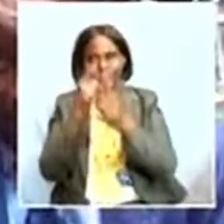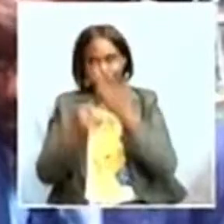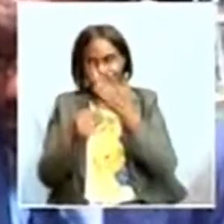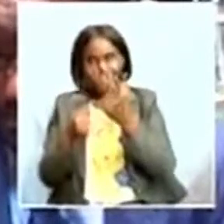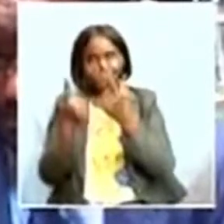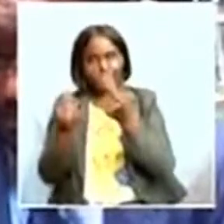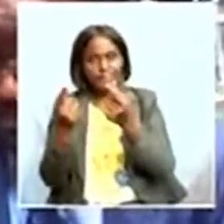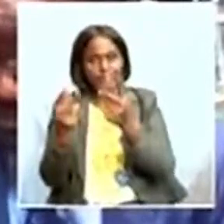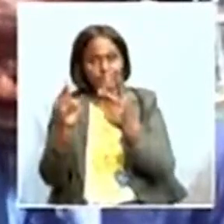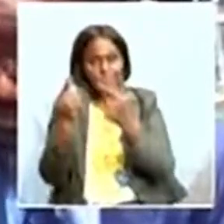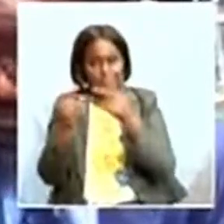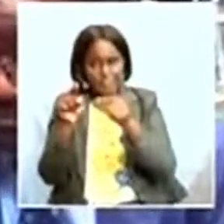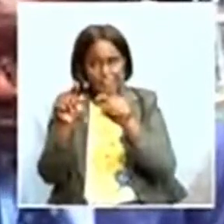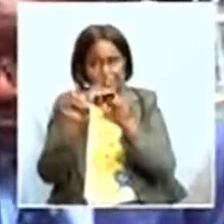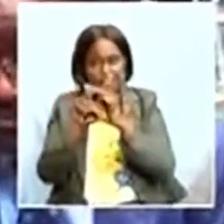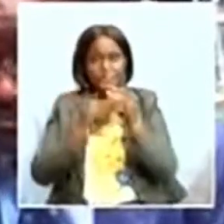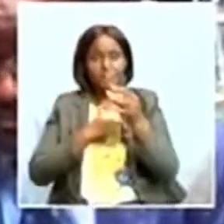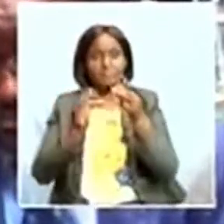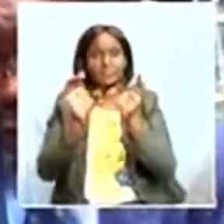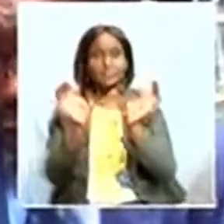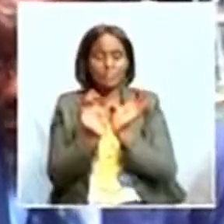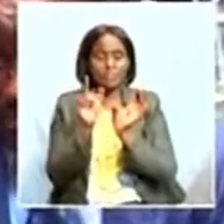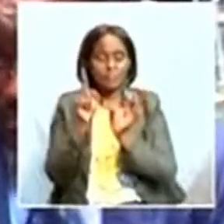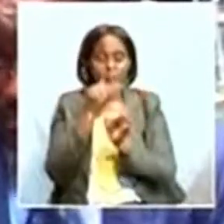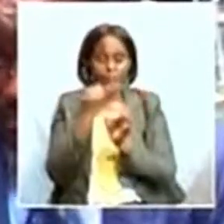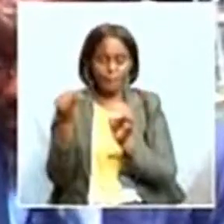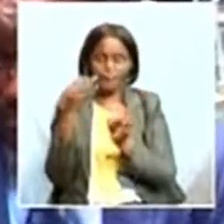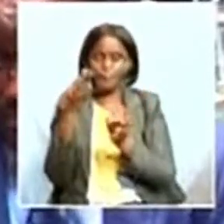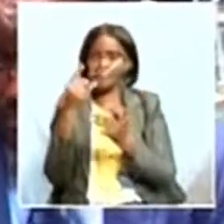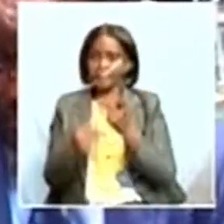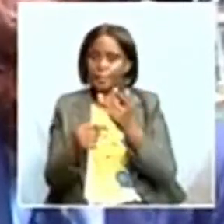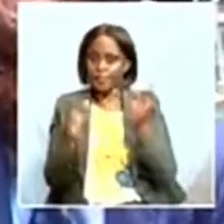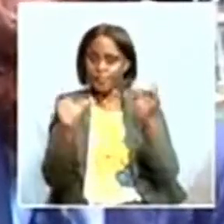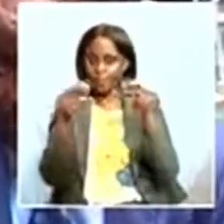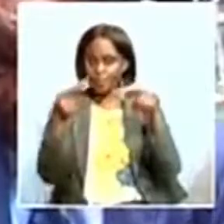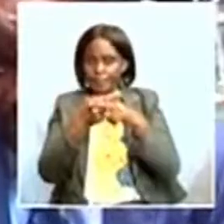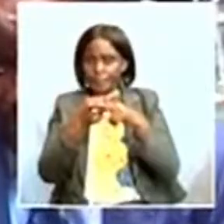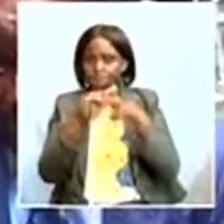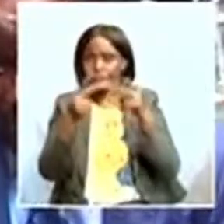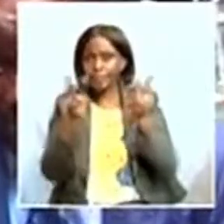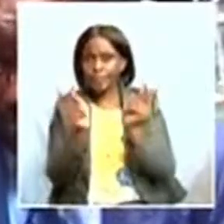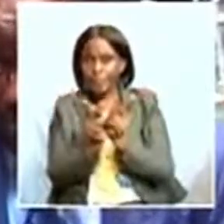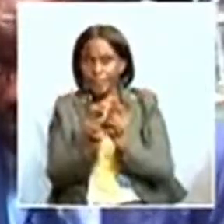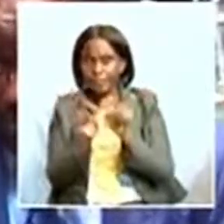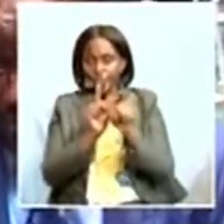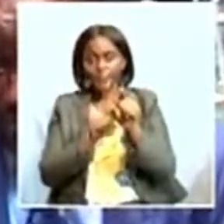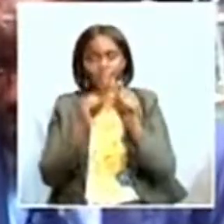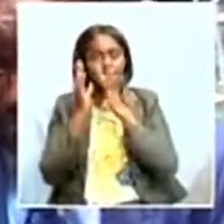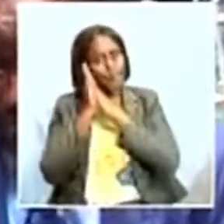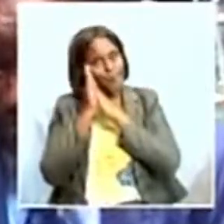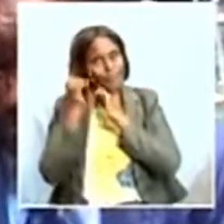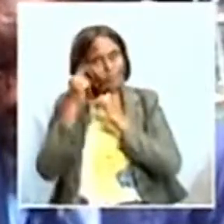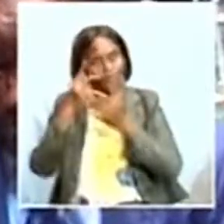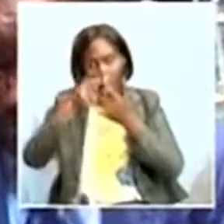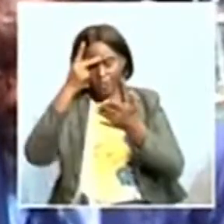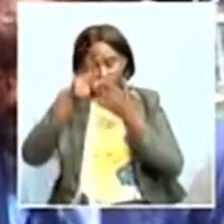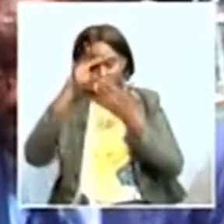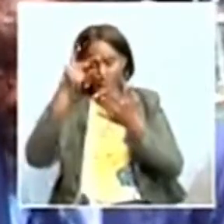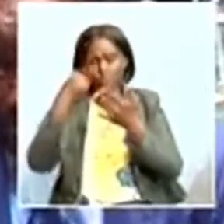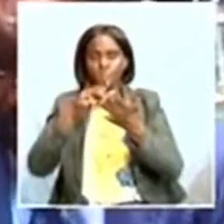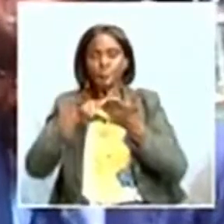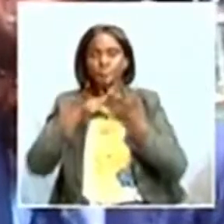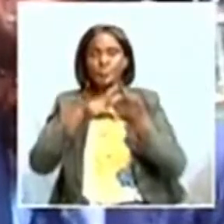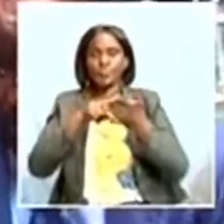prominent, Madam Speaker, are issues of classroom spaces and accommodation for our pupils who travel